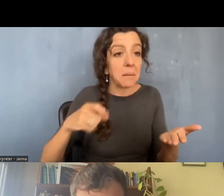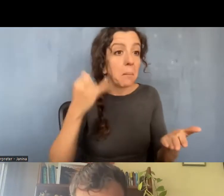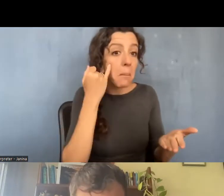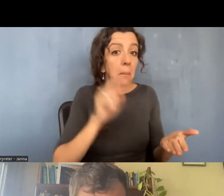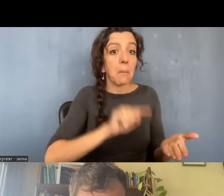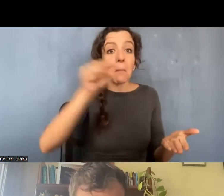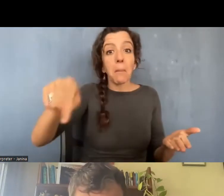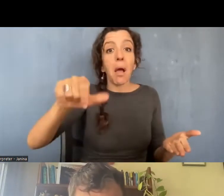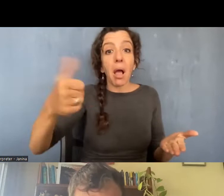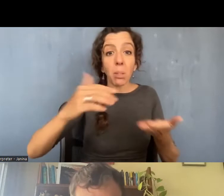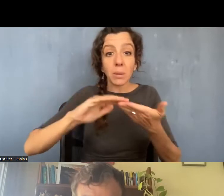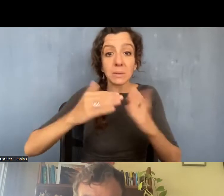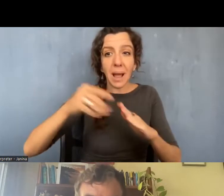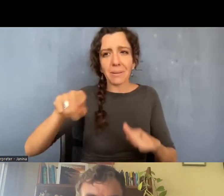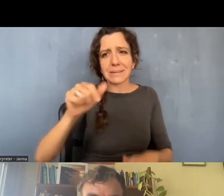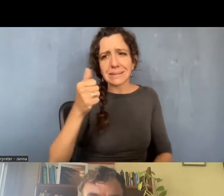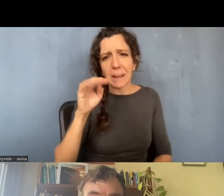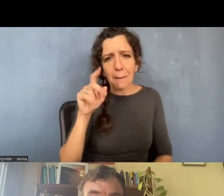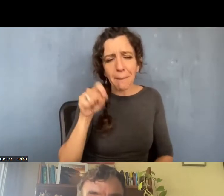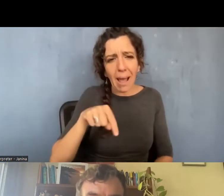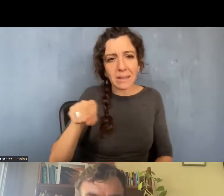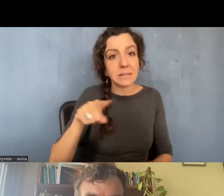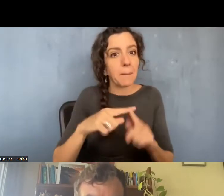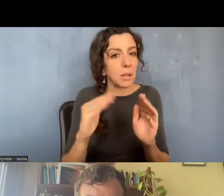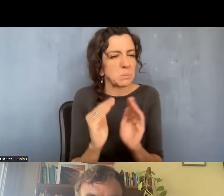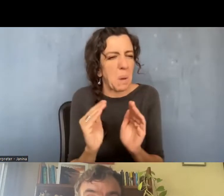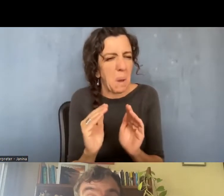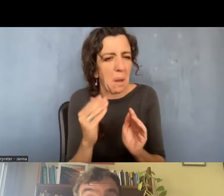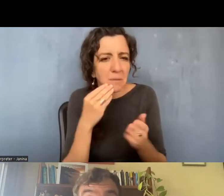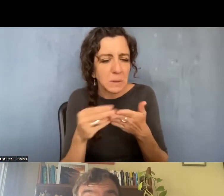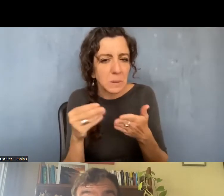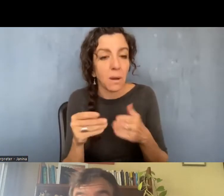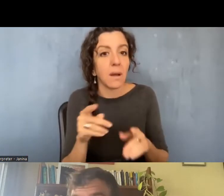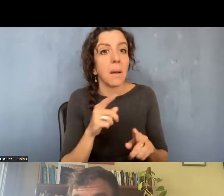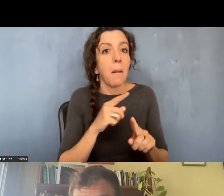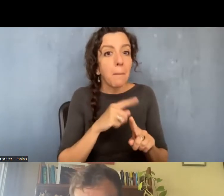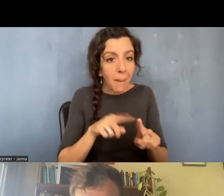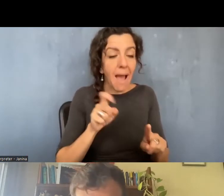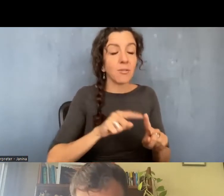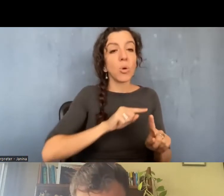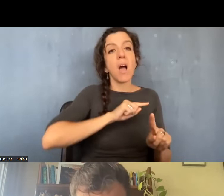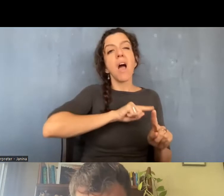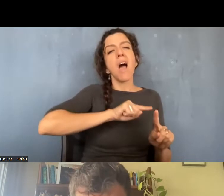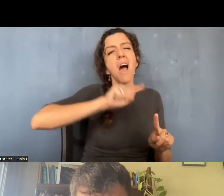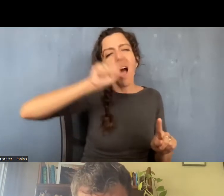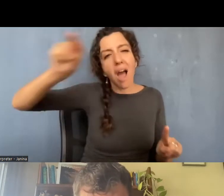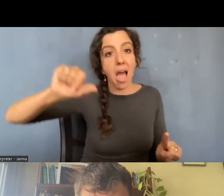small grocery store, but residents have to go even further to City Z to get all the supplies they need.